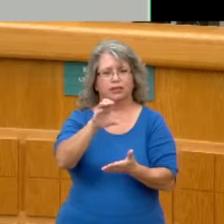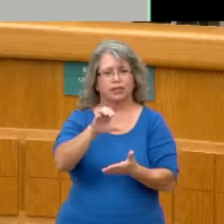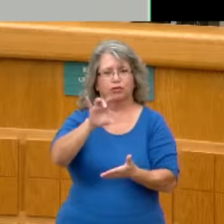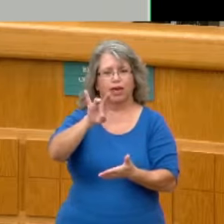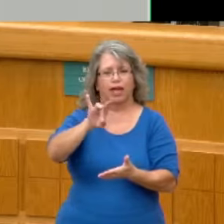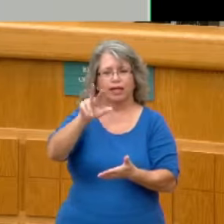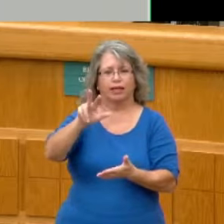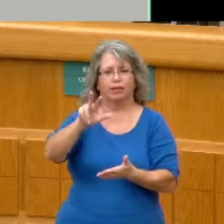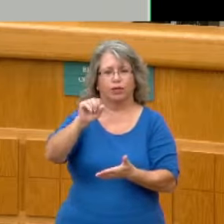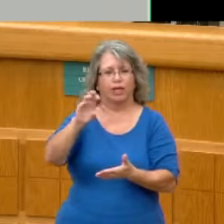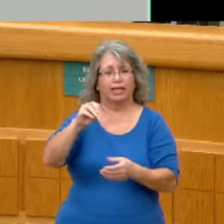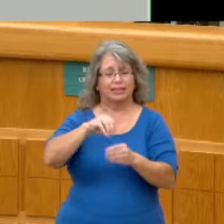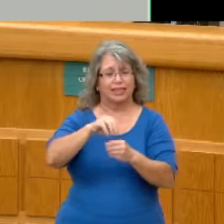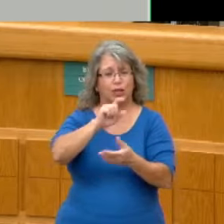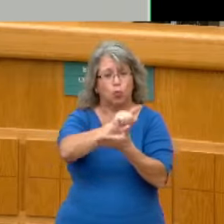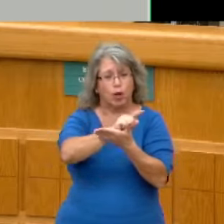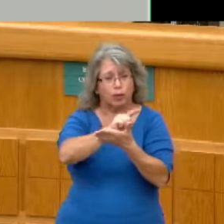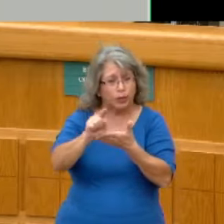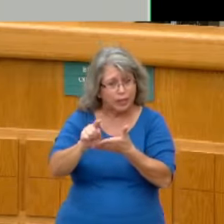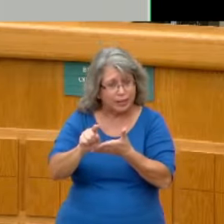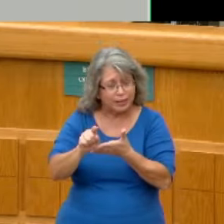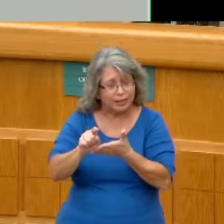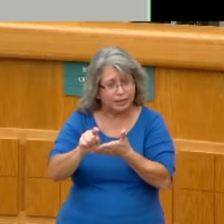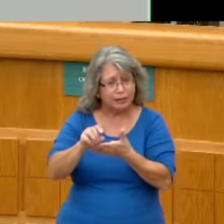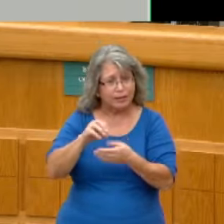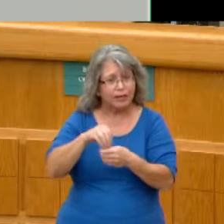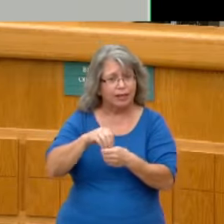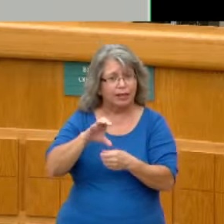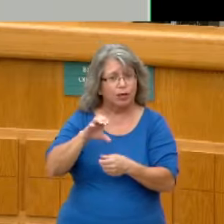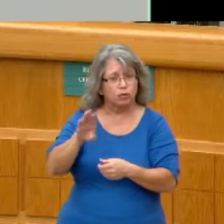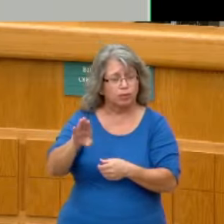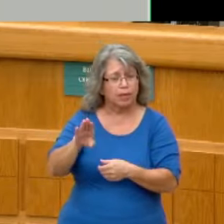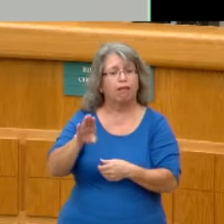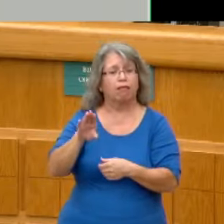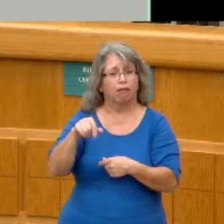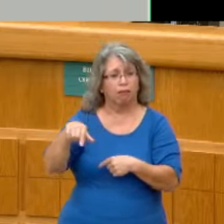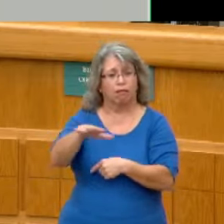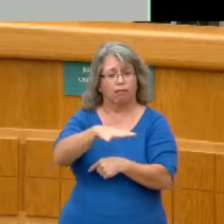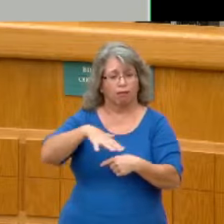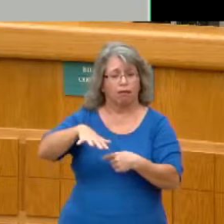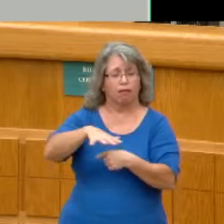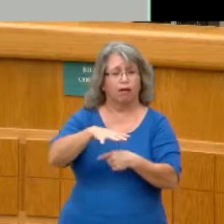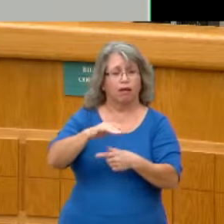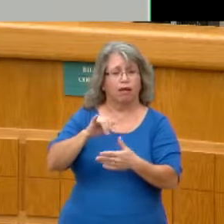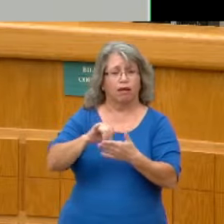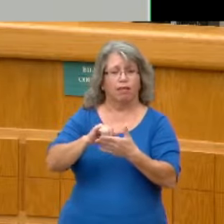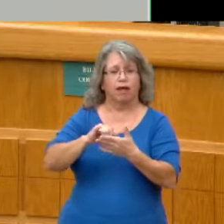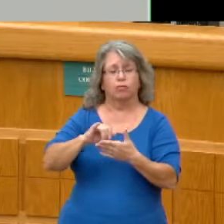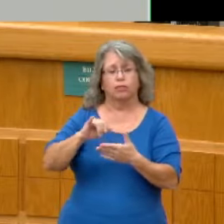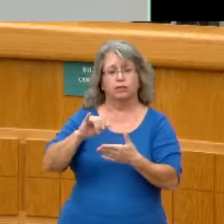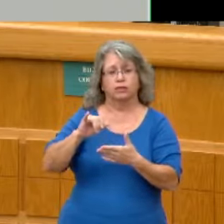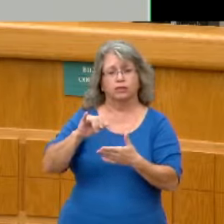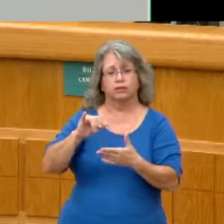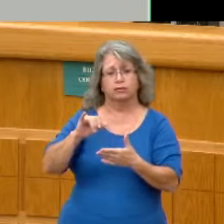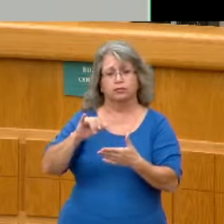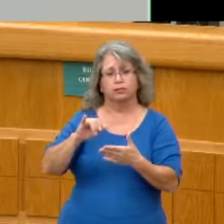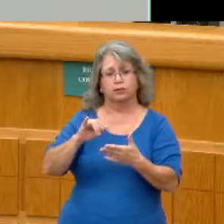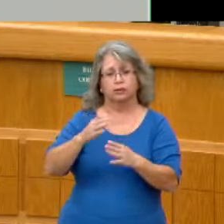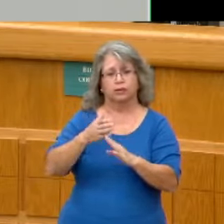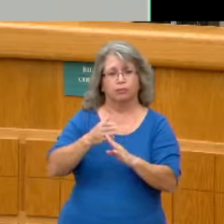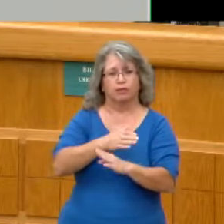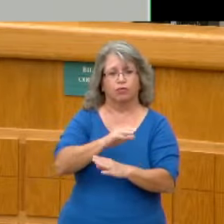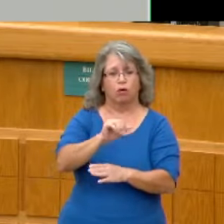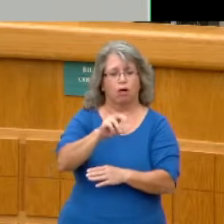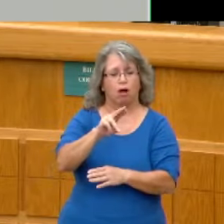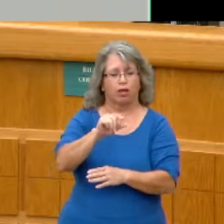cases in a week in the coastal bend. That was the 7 days leading up to August 23rd. The previous high was much